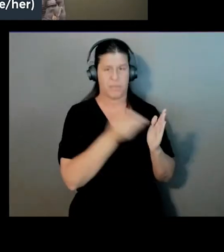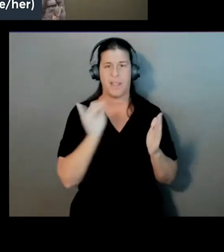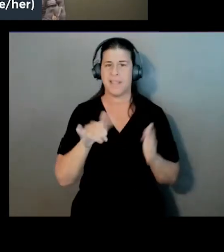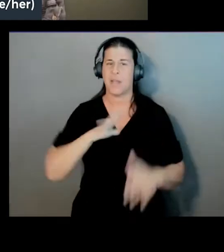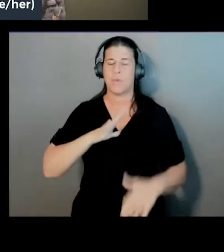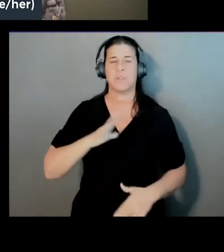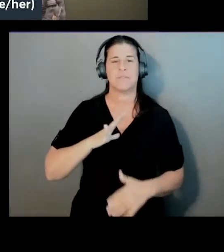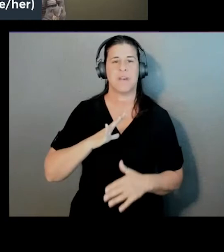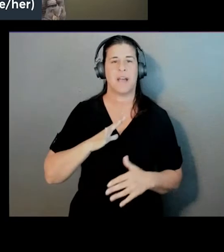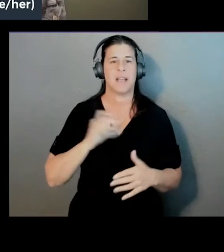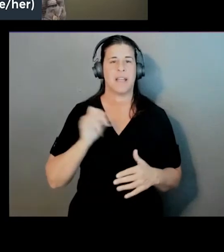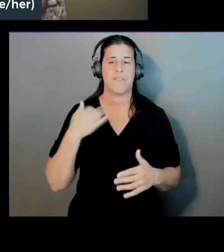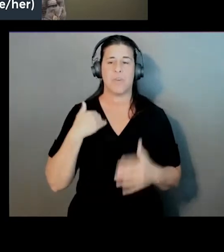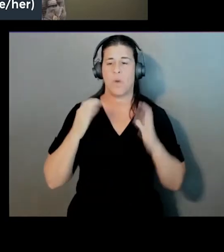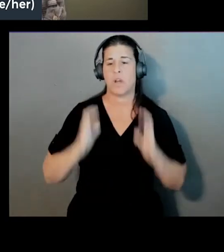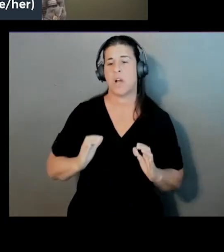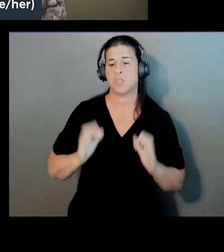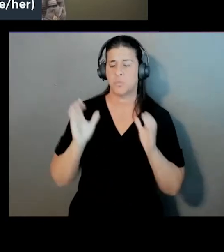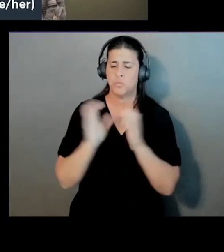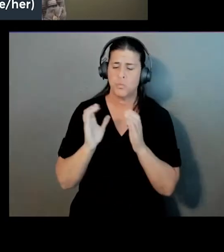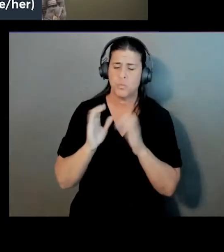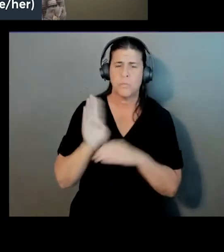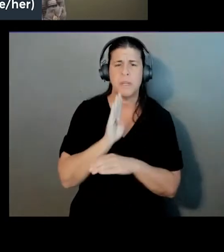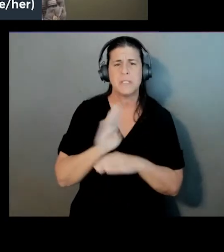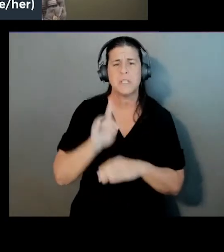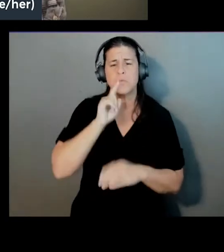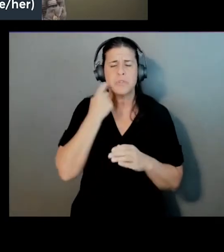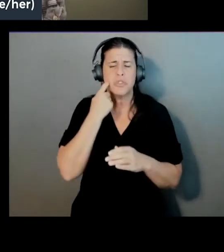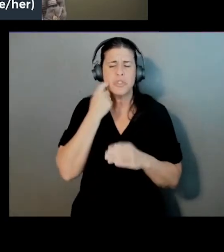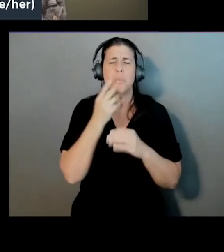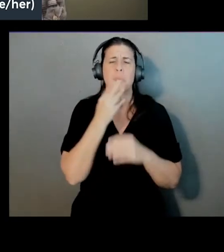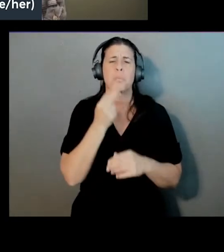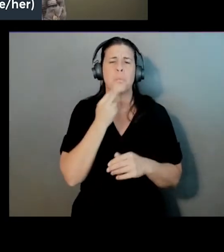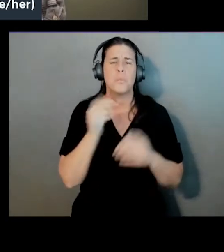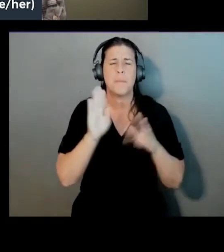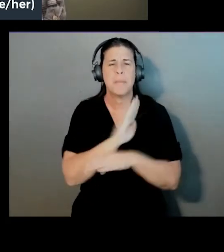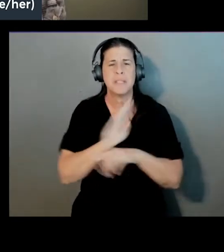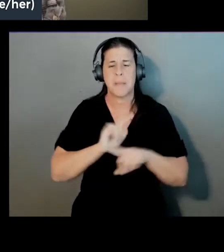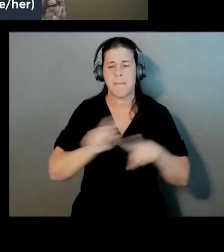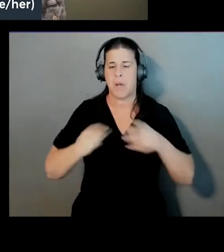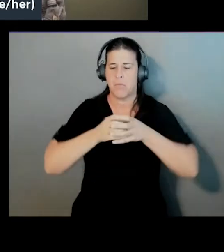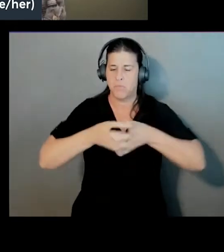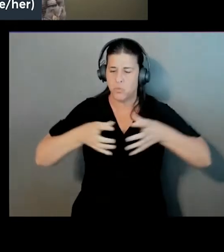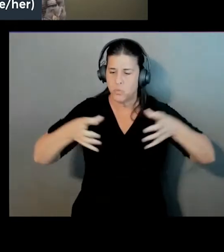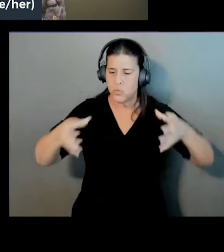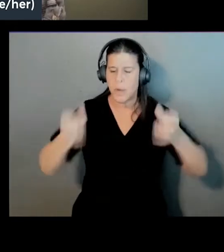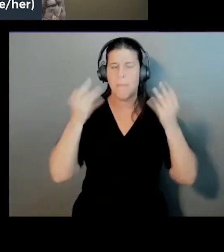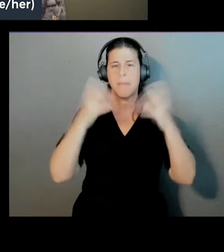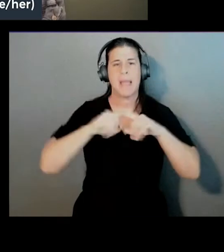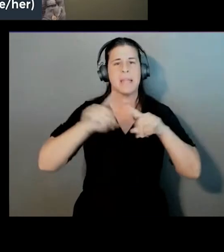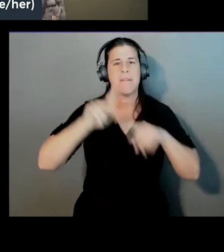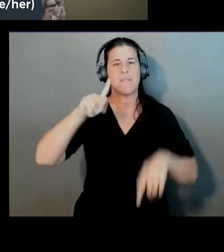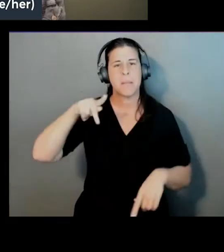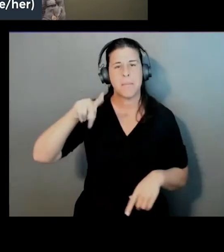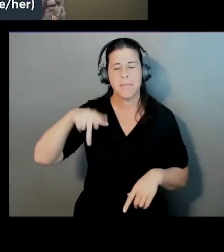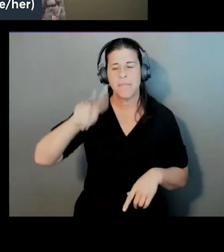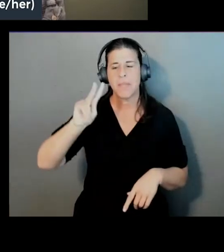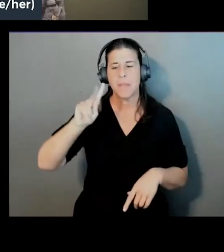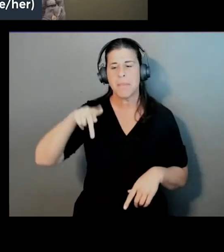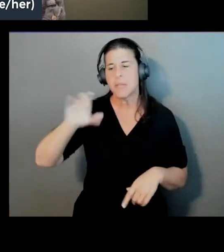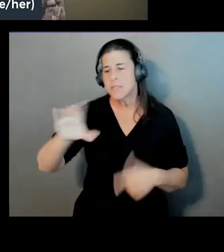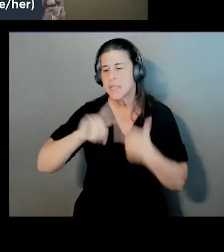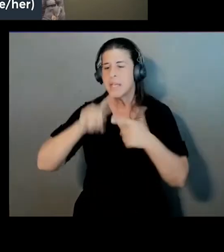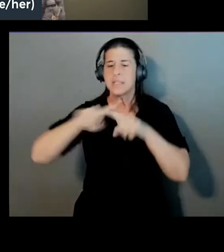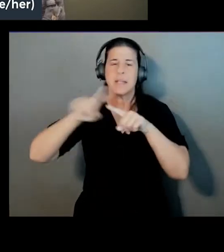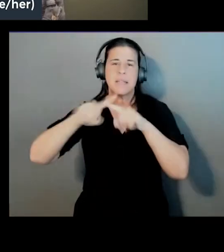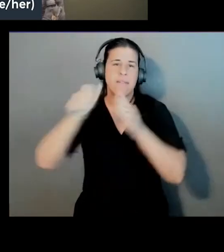your customers are small or just starting out. But when they started to expand to multiple VPCs, multiple accounts, multiple regions,